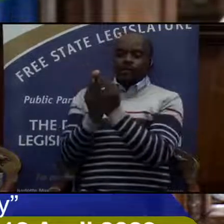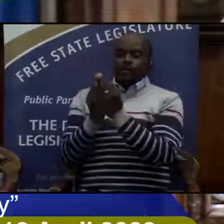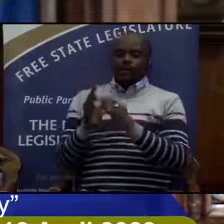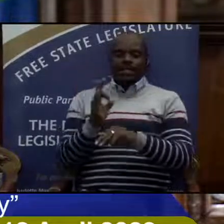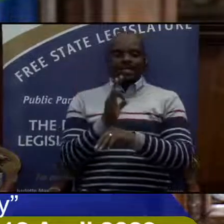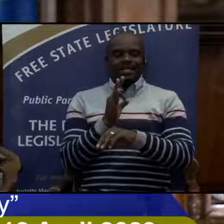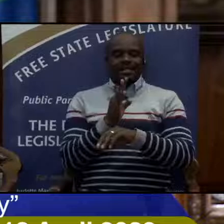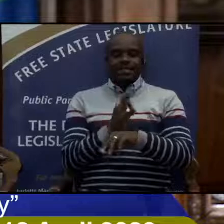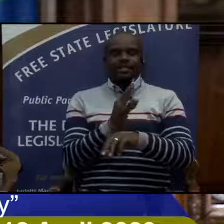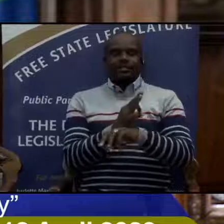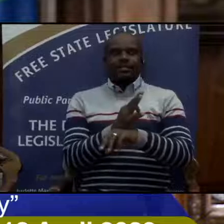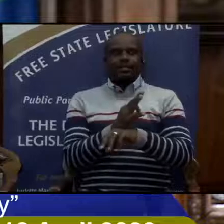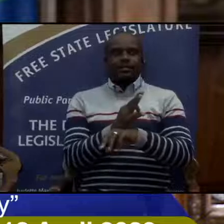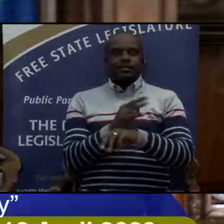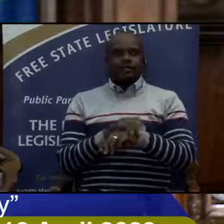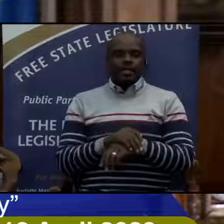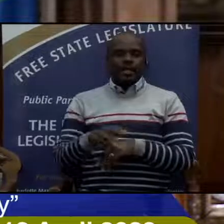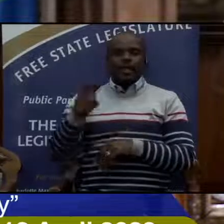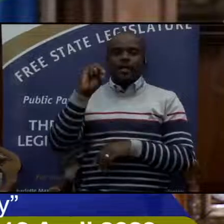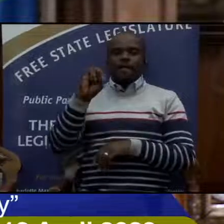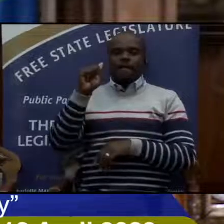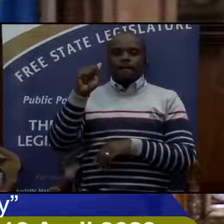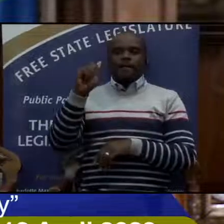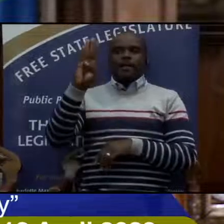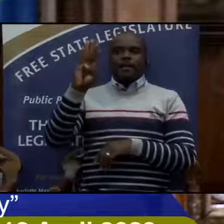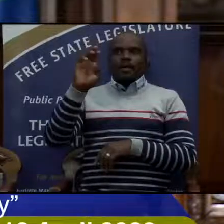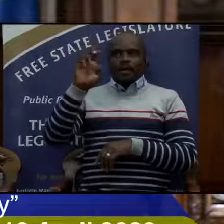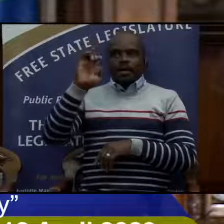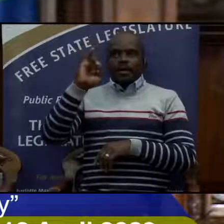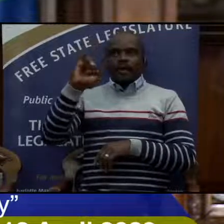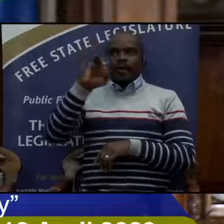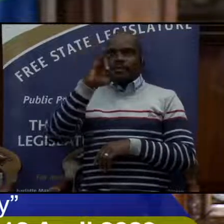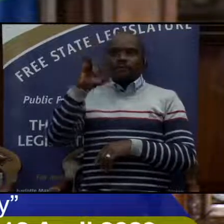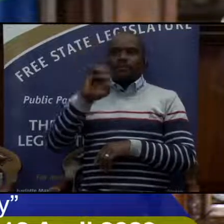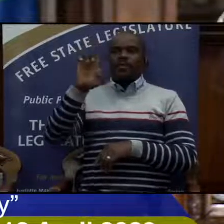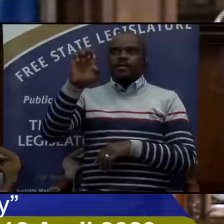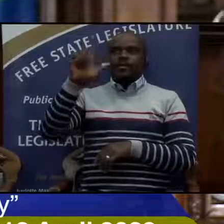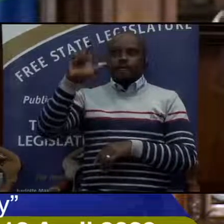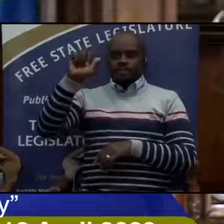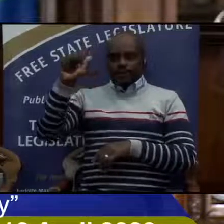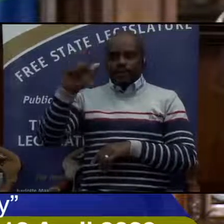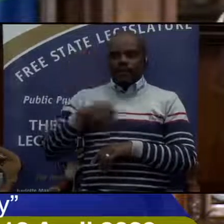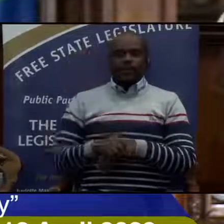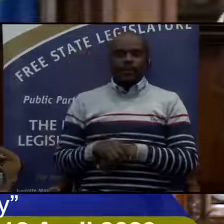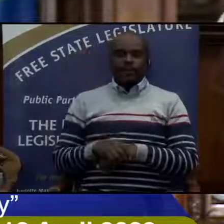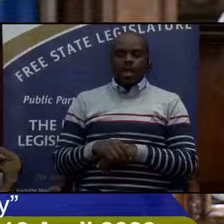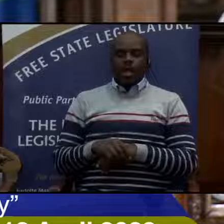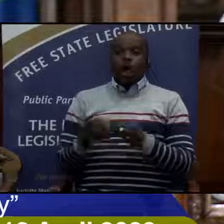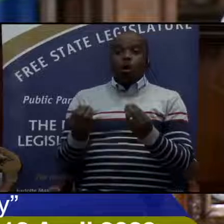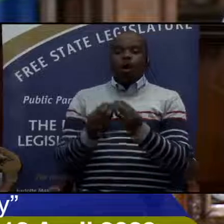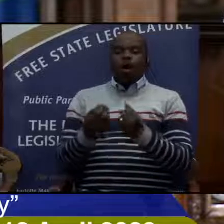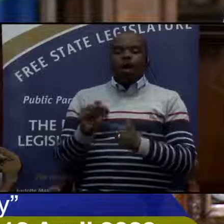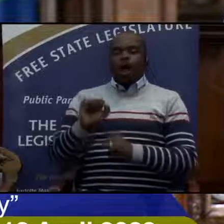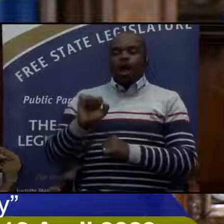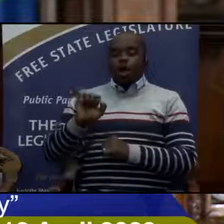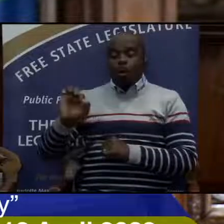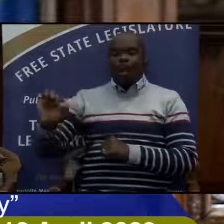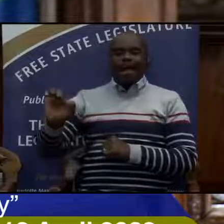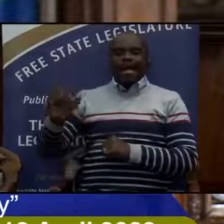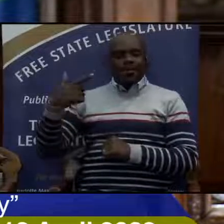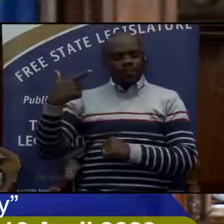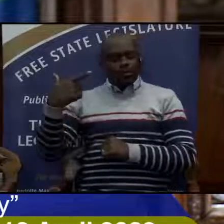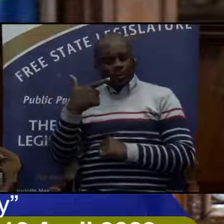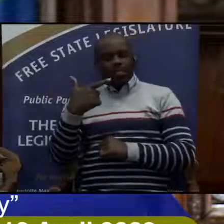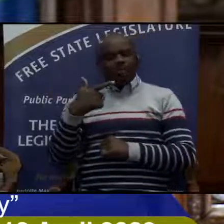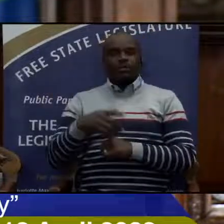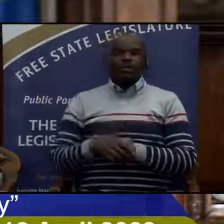ntate Mabizela bana ba teng ba le bathunywa bohloko ke magua ba ba bona ba thola hore ke bullet tse 5 tse different mara o hlaella